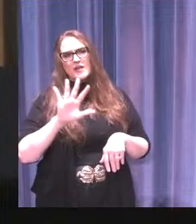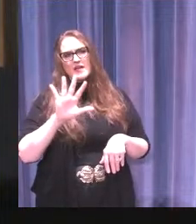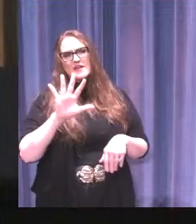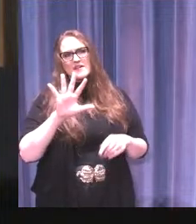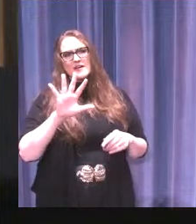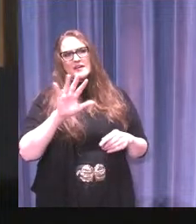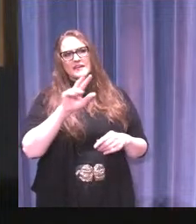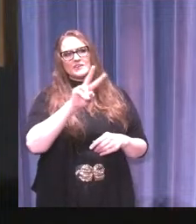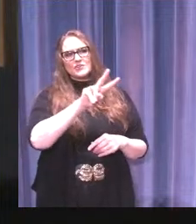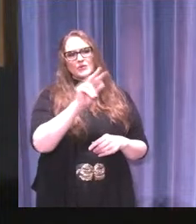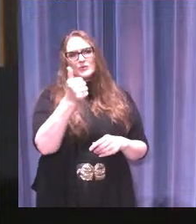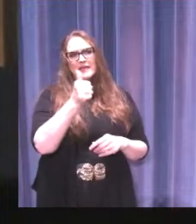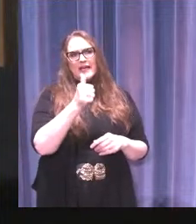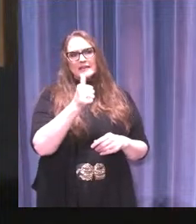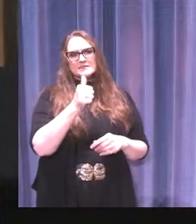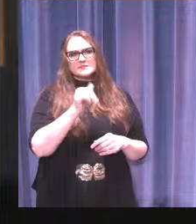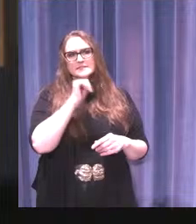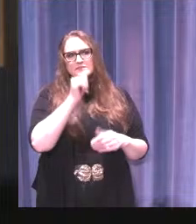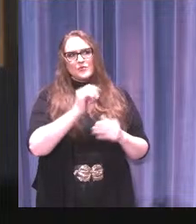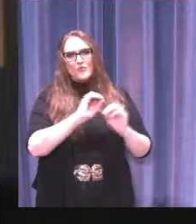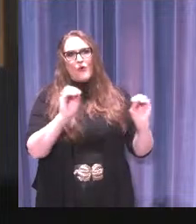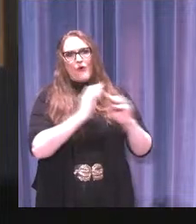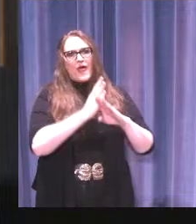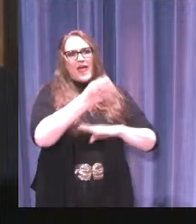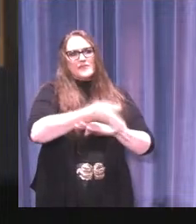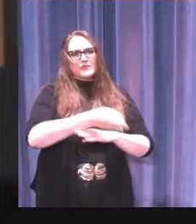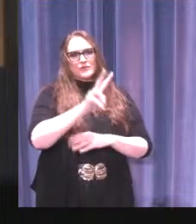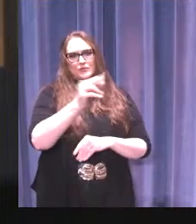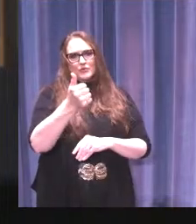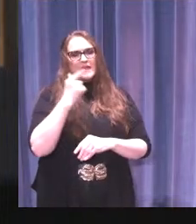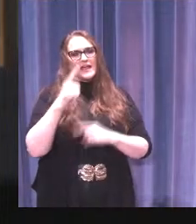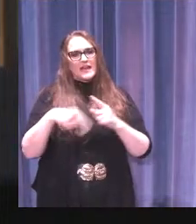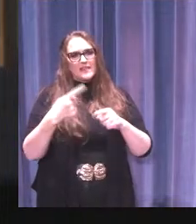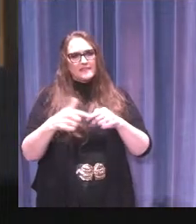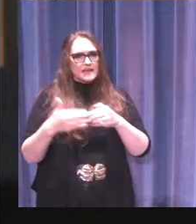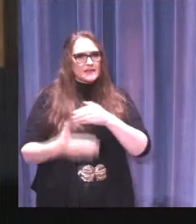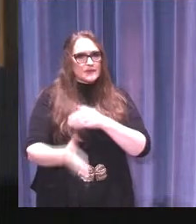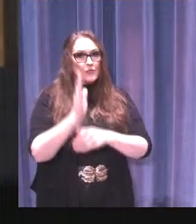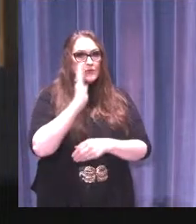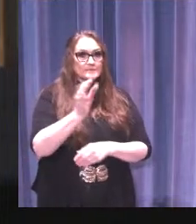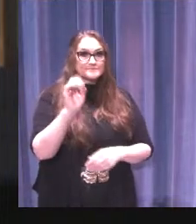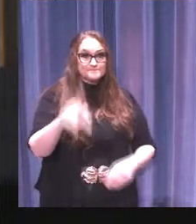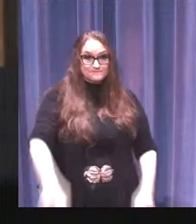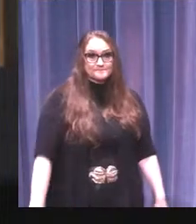after 2, no later than 10 after 2, and we'll move forward. Thank you.